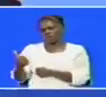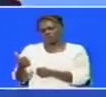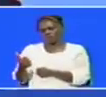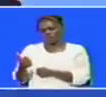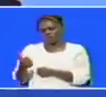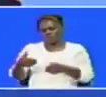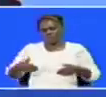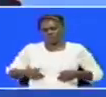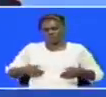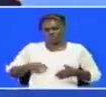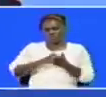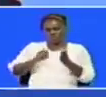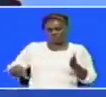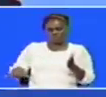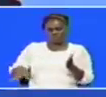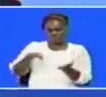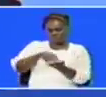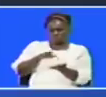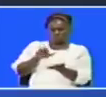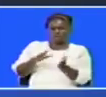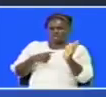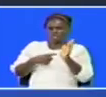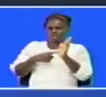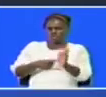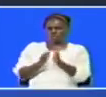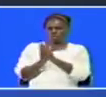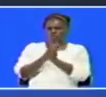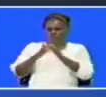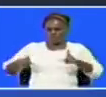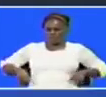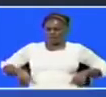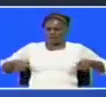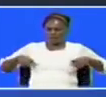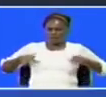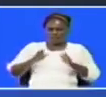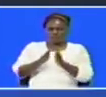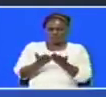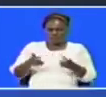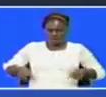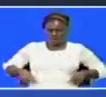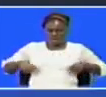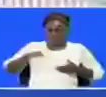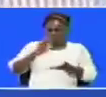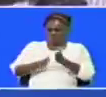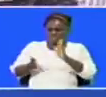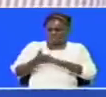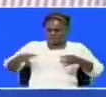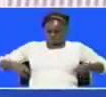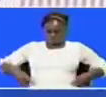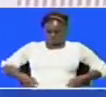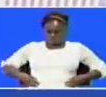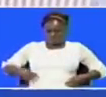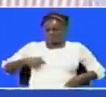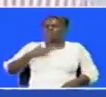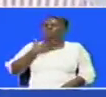of his youth by his condition, Gitau illustrates the story of his life in his book, Life Without Kidneys. It has always been